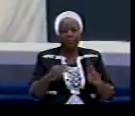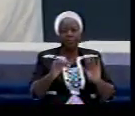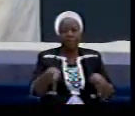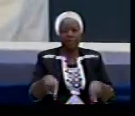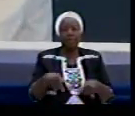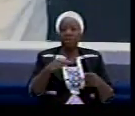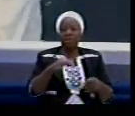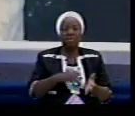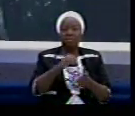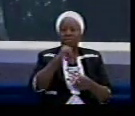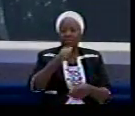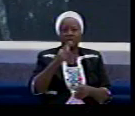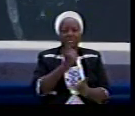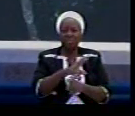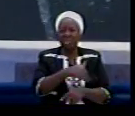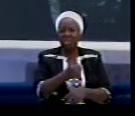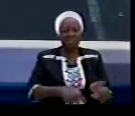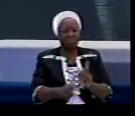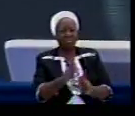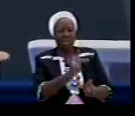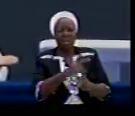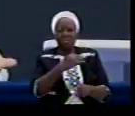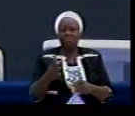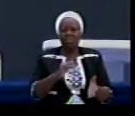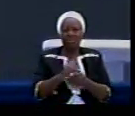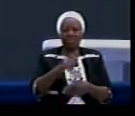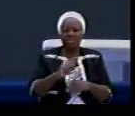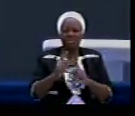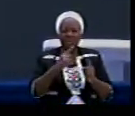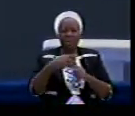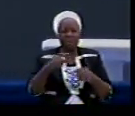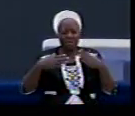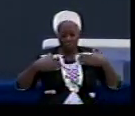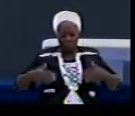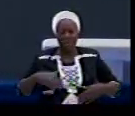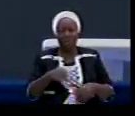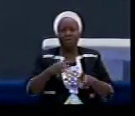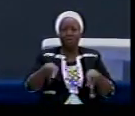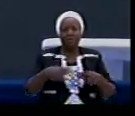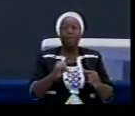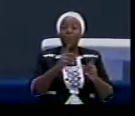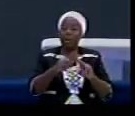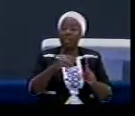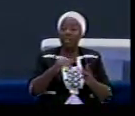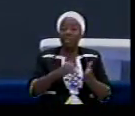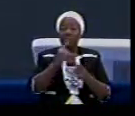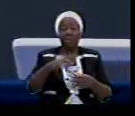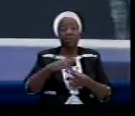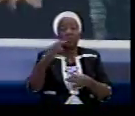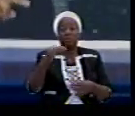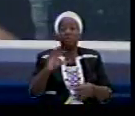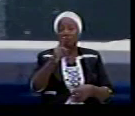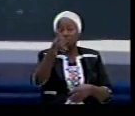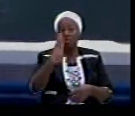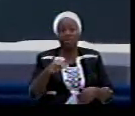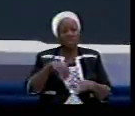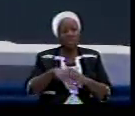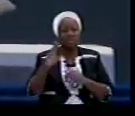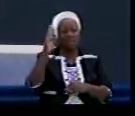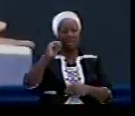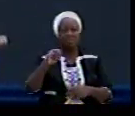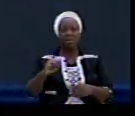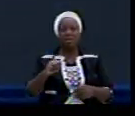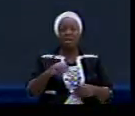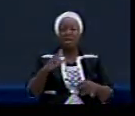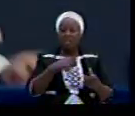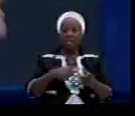of, you can talk about the qualities of Philip. It's the Spirit of God in him. And anywhere that